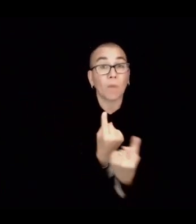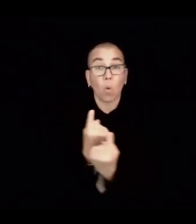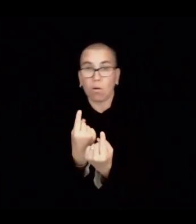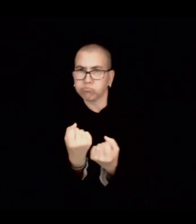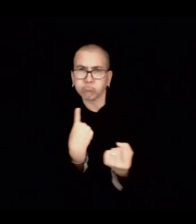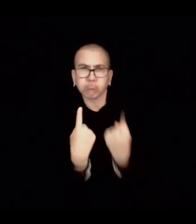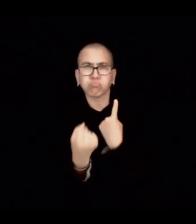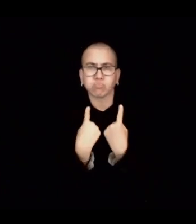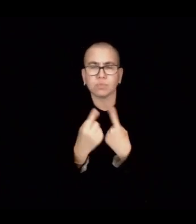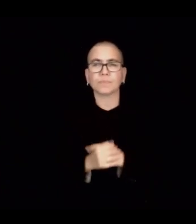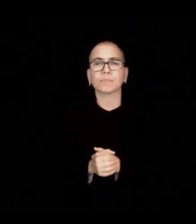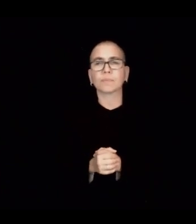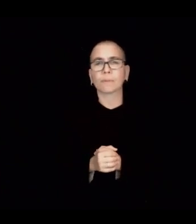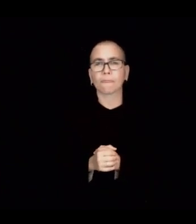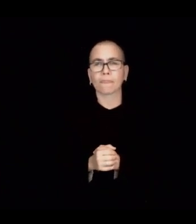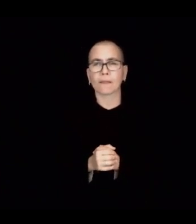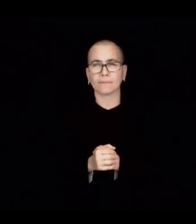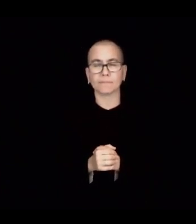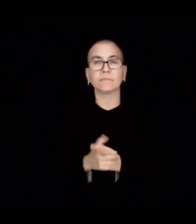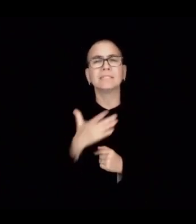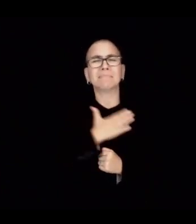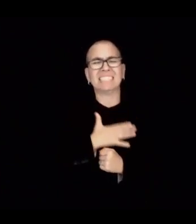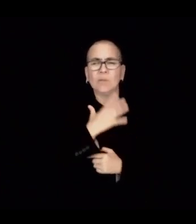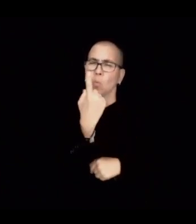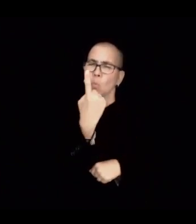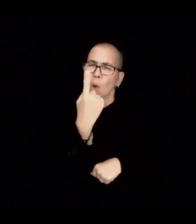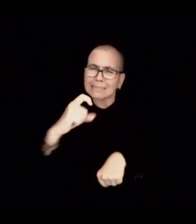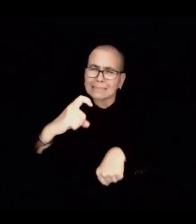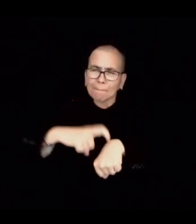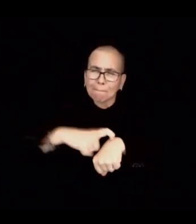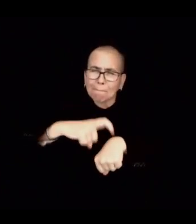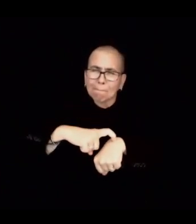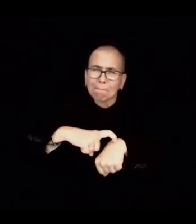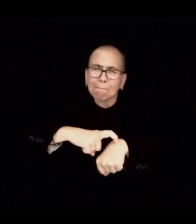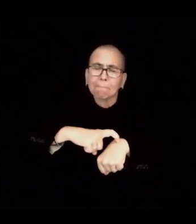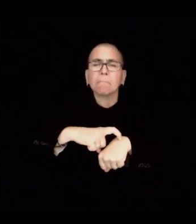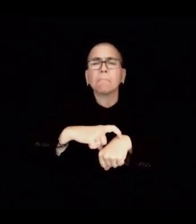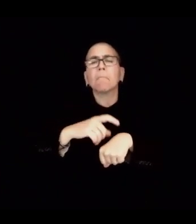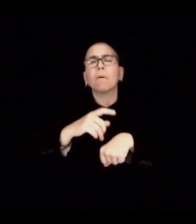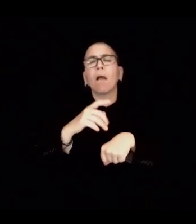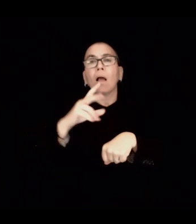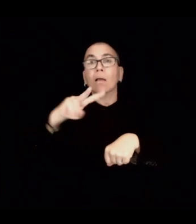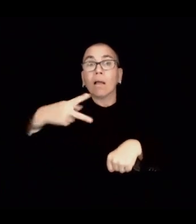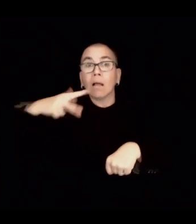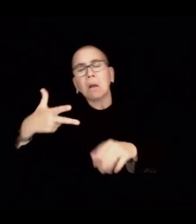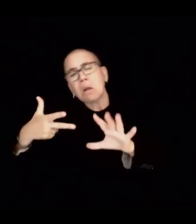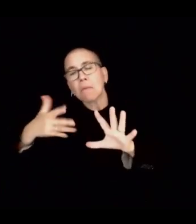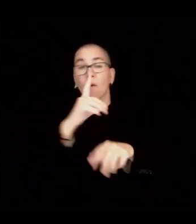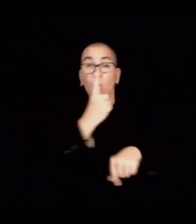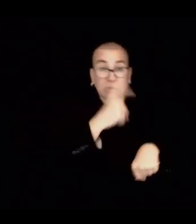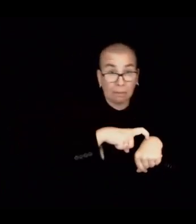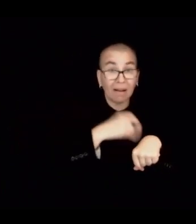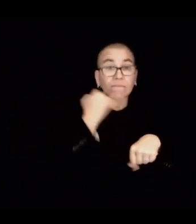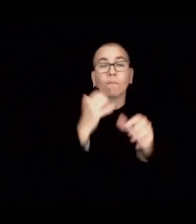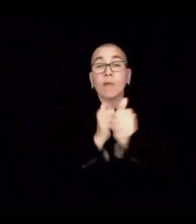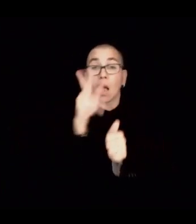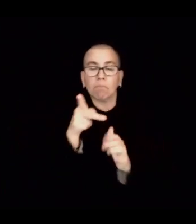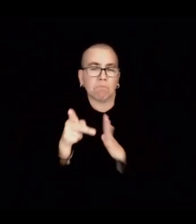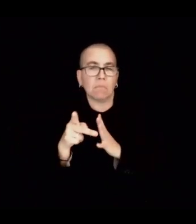one follow-up question so we can get to as many as possible. With that, operator, we're ready to take questions. As a reminder, to ask